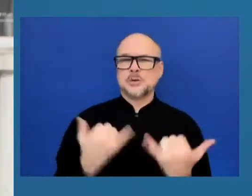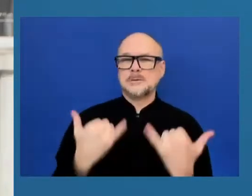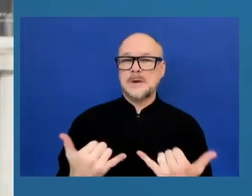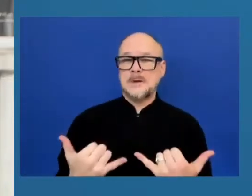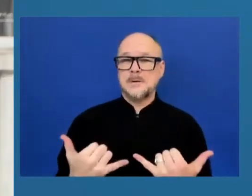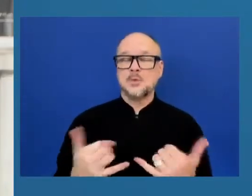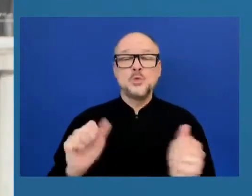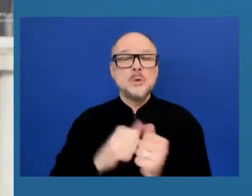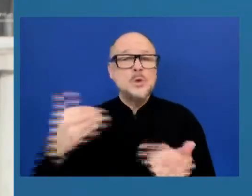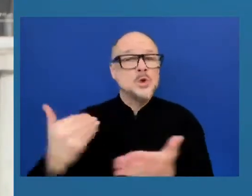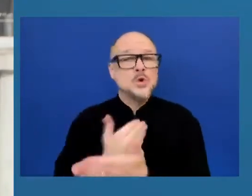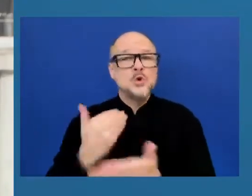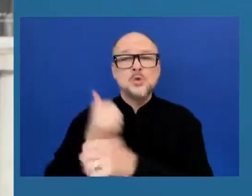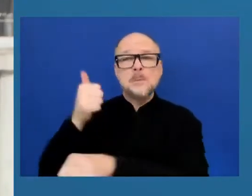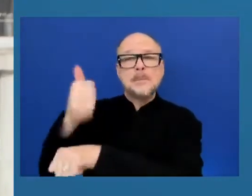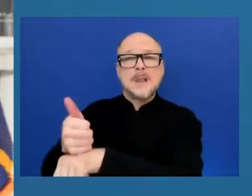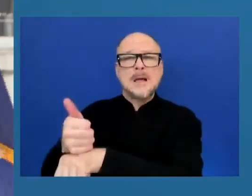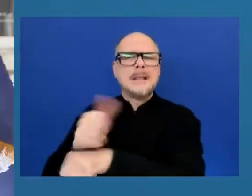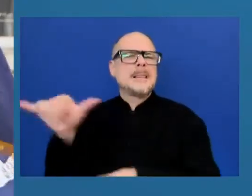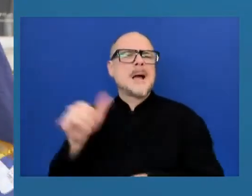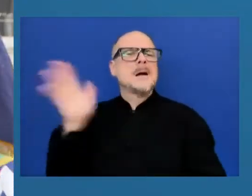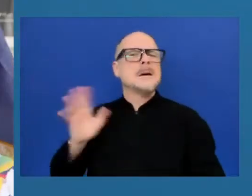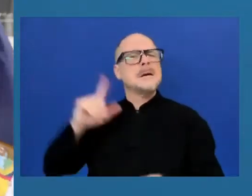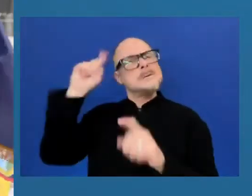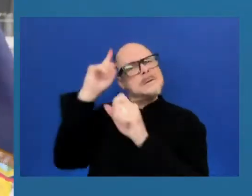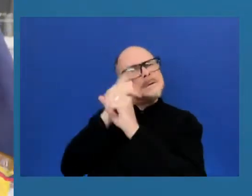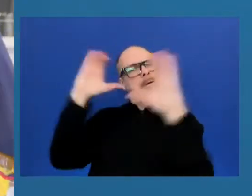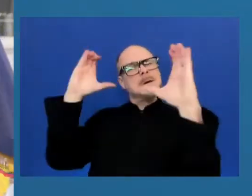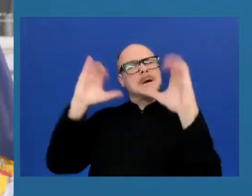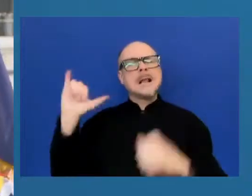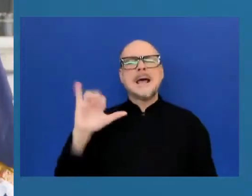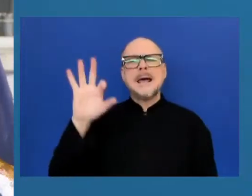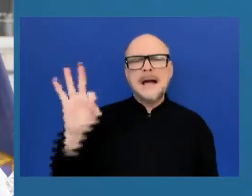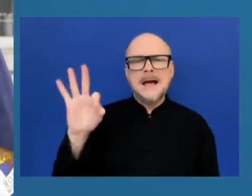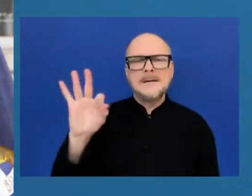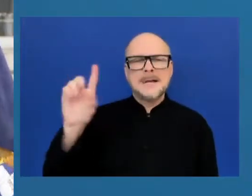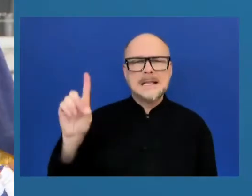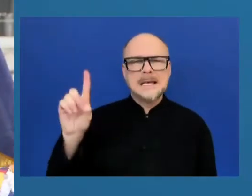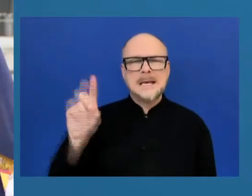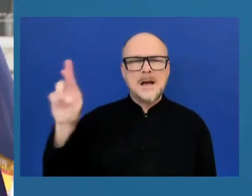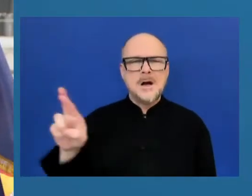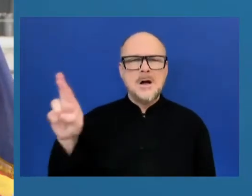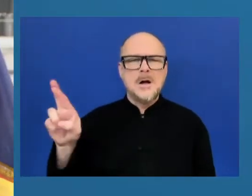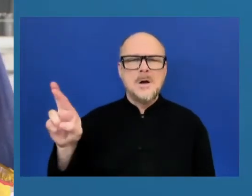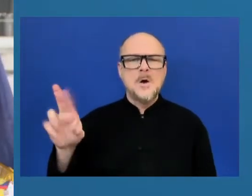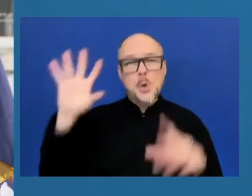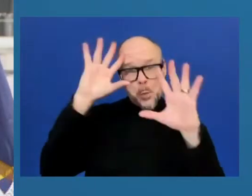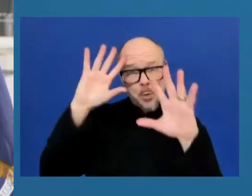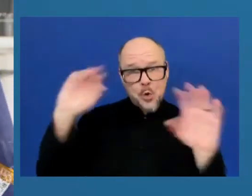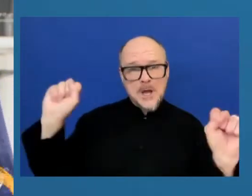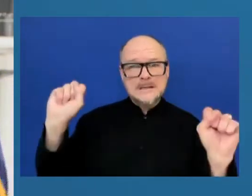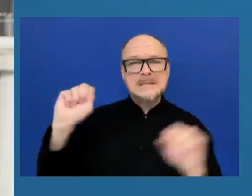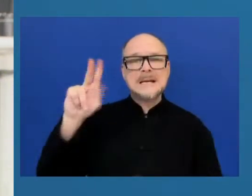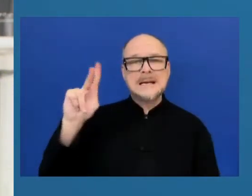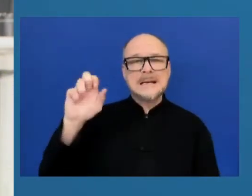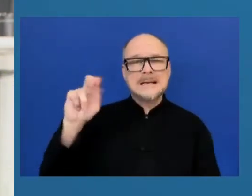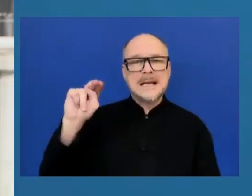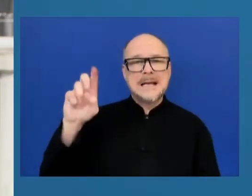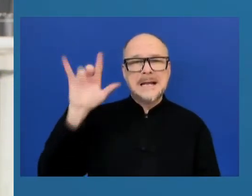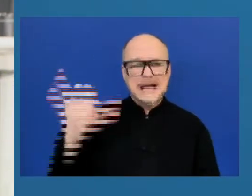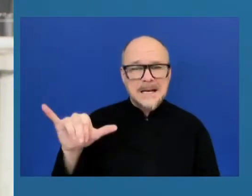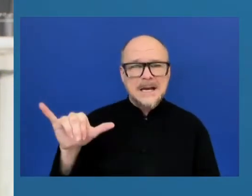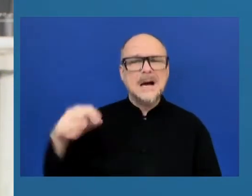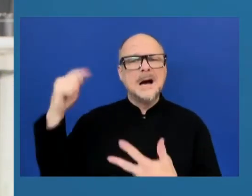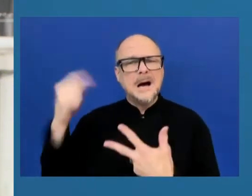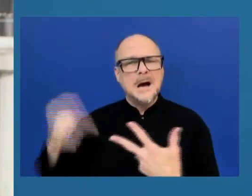like those who were the visionaries, like to FDR and John Kennedy and others who kept building this facility, we're doing this for our kids